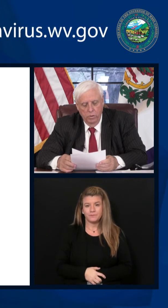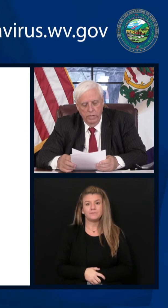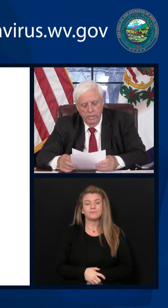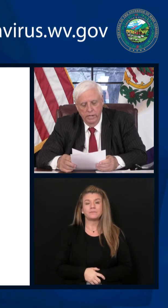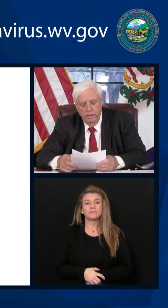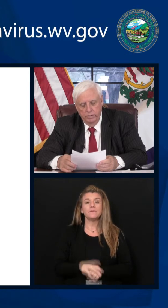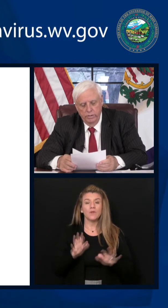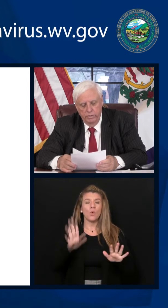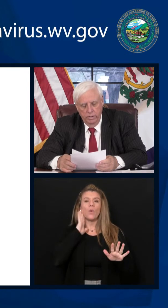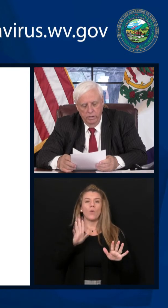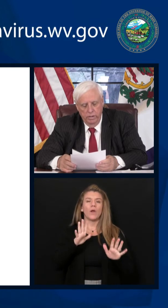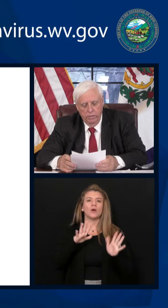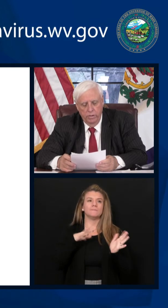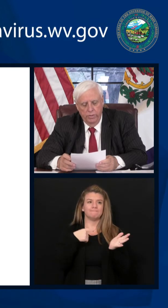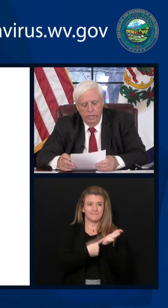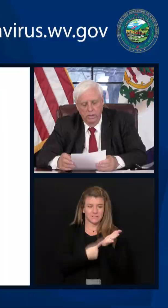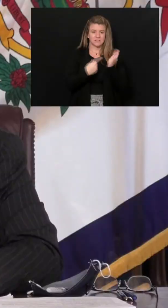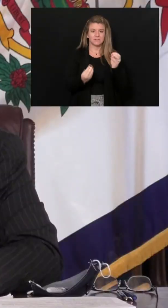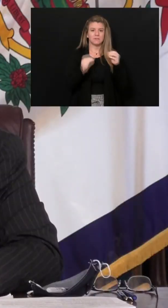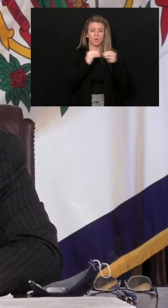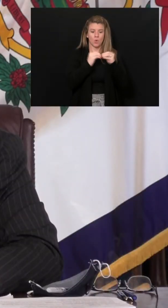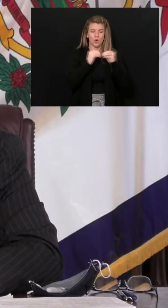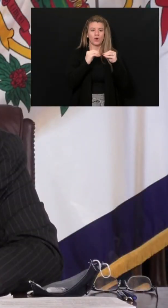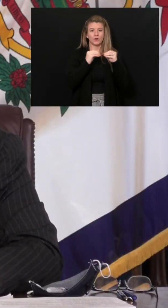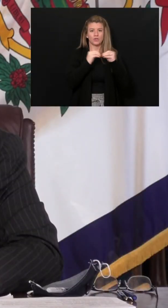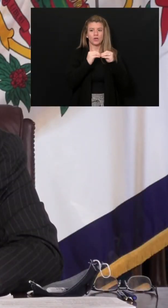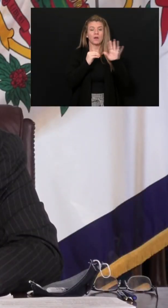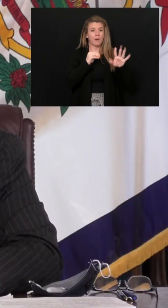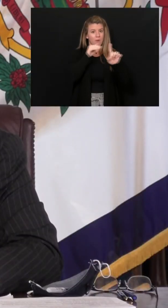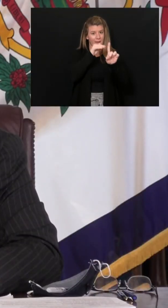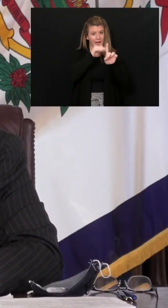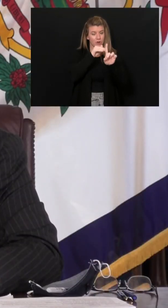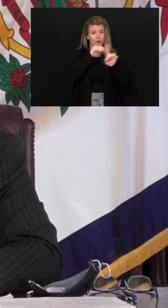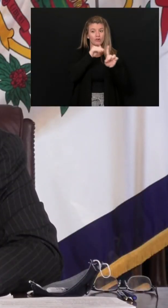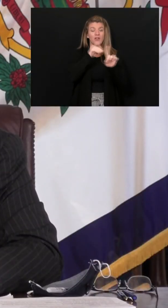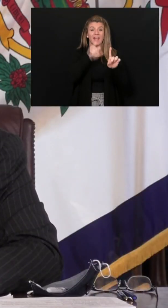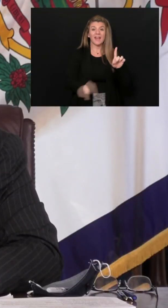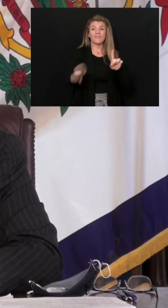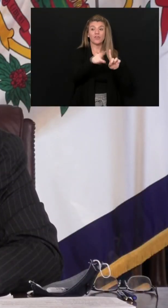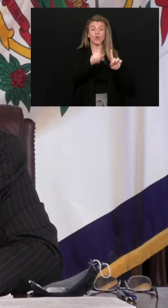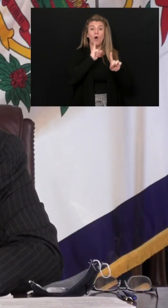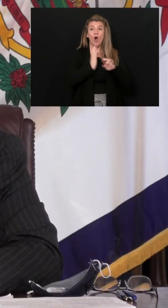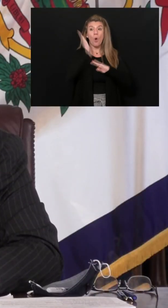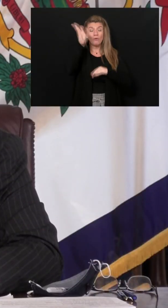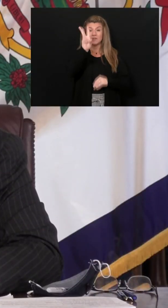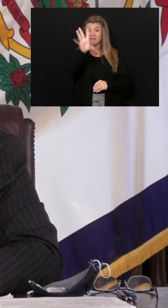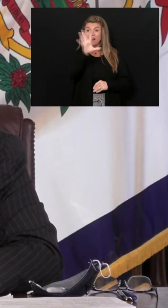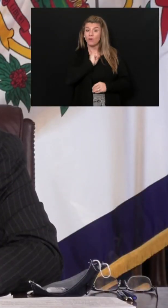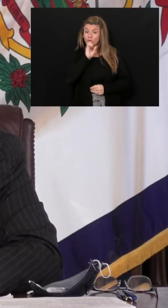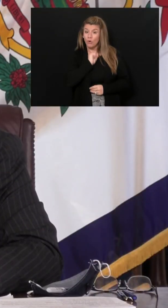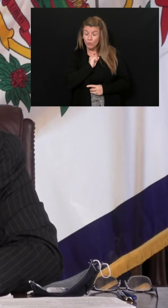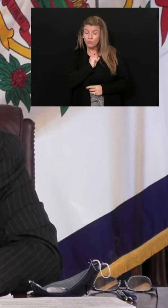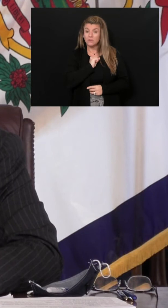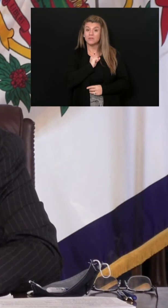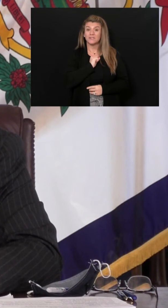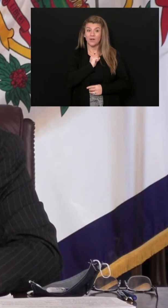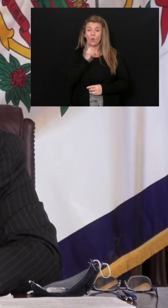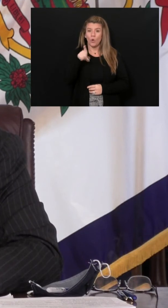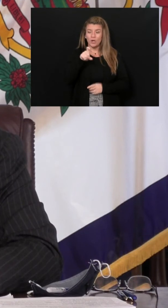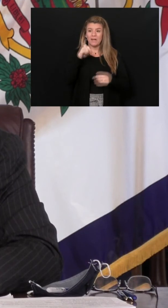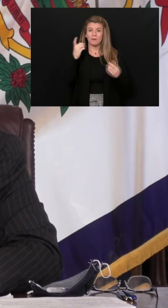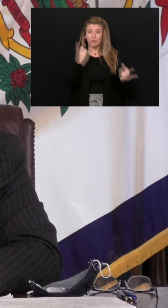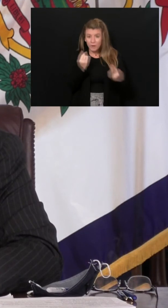We'll get into just, a thing here about a reminder about if you're in excess of 65 years of age, what you need to